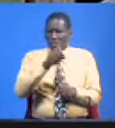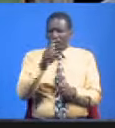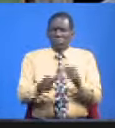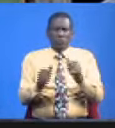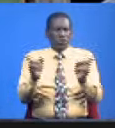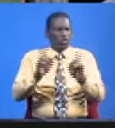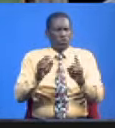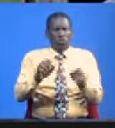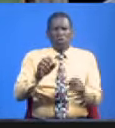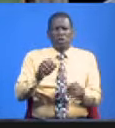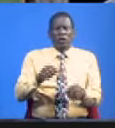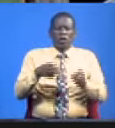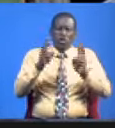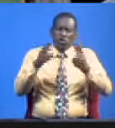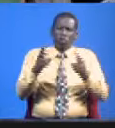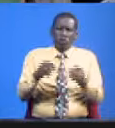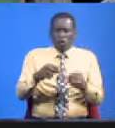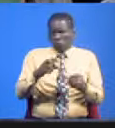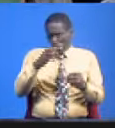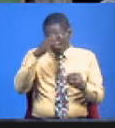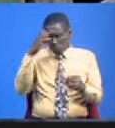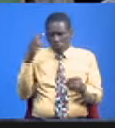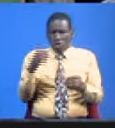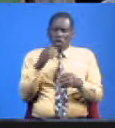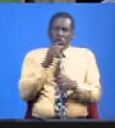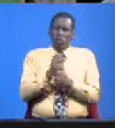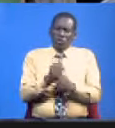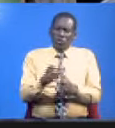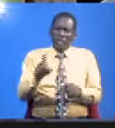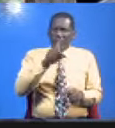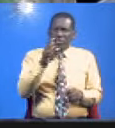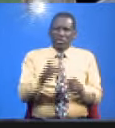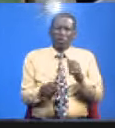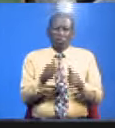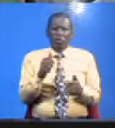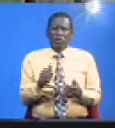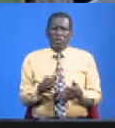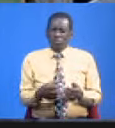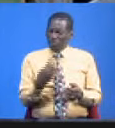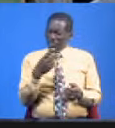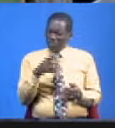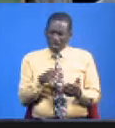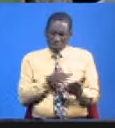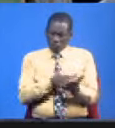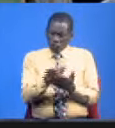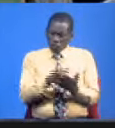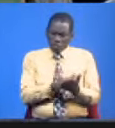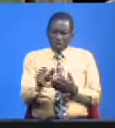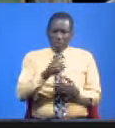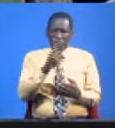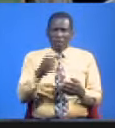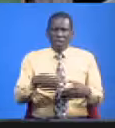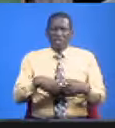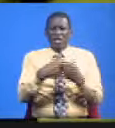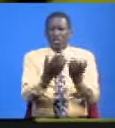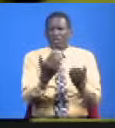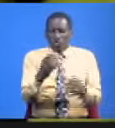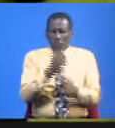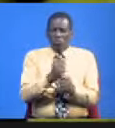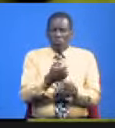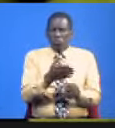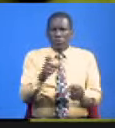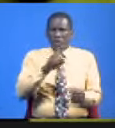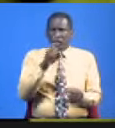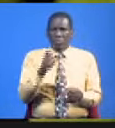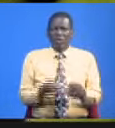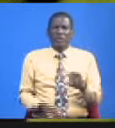mtihani ya kawaida. Wamekuwa wakifanya mtihani ambazo zinaonekana kuwa zimepigwa photocopy alafu wanapewa watoto wafanye hizo mtihani. It